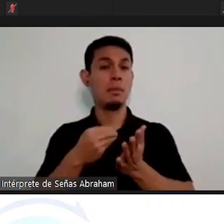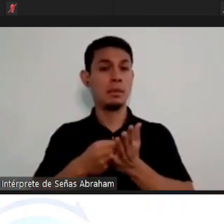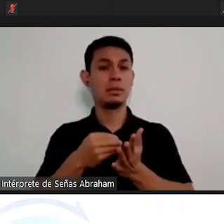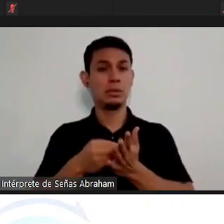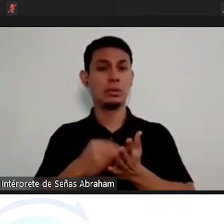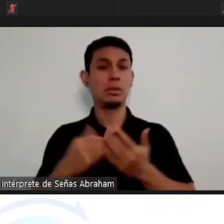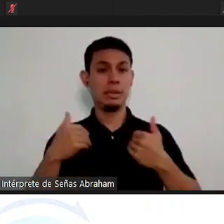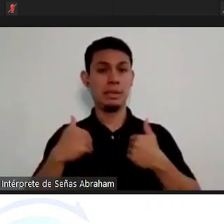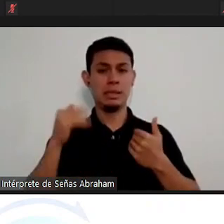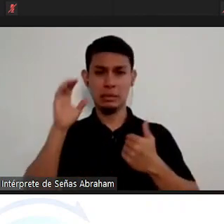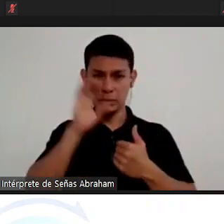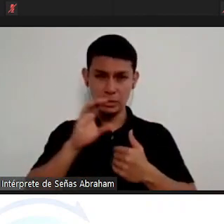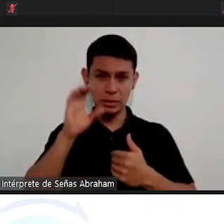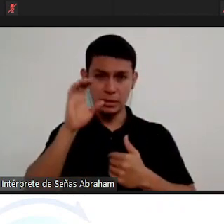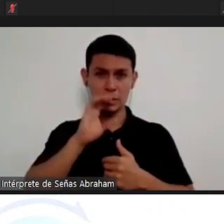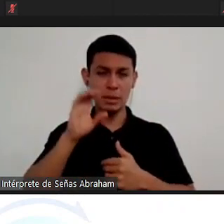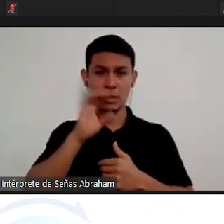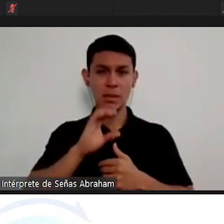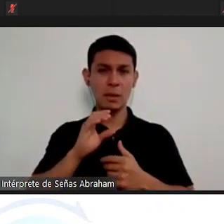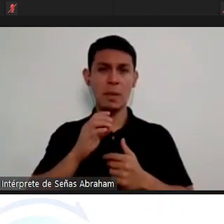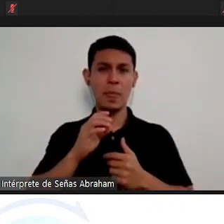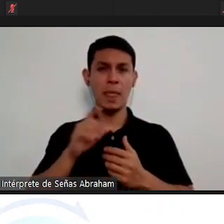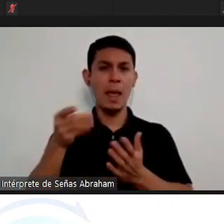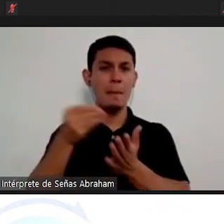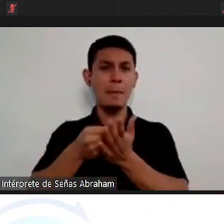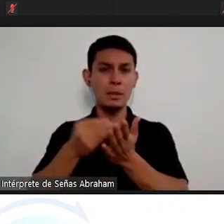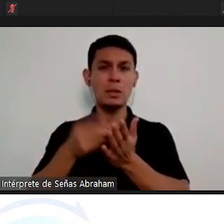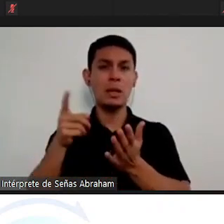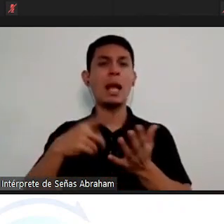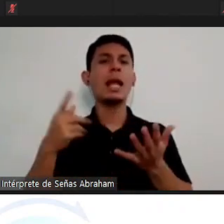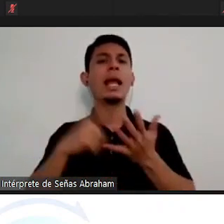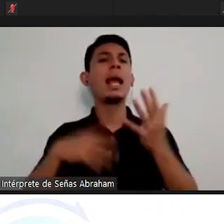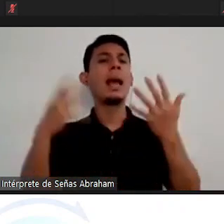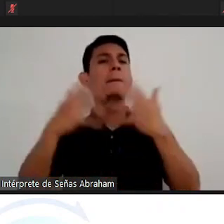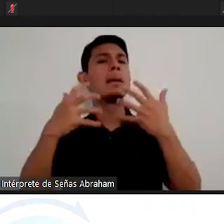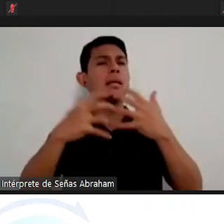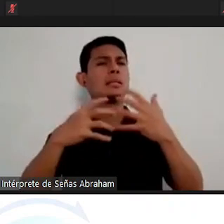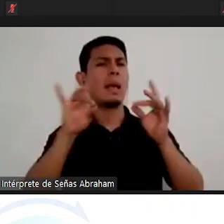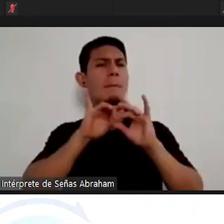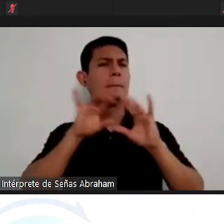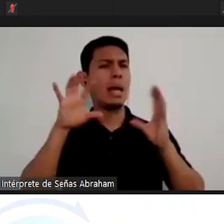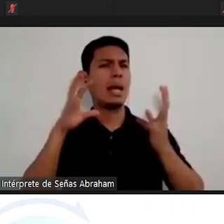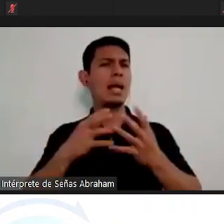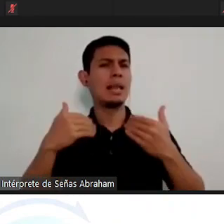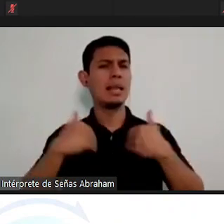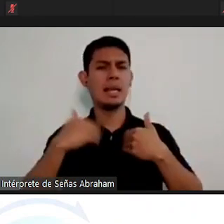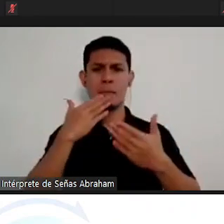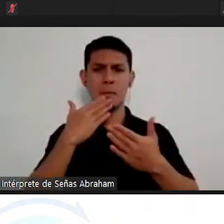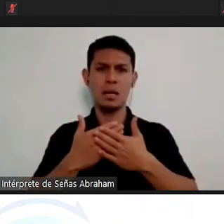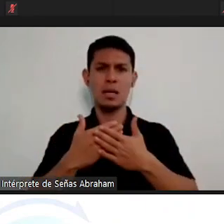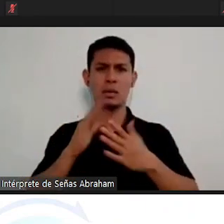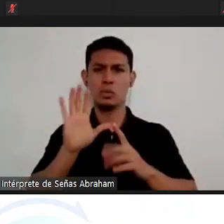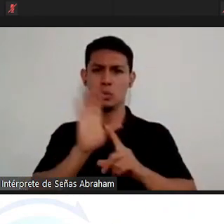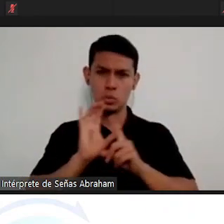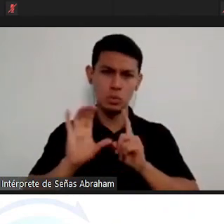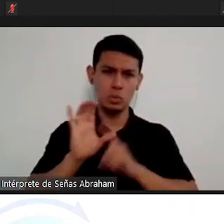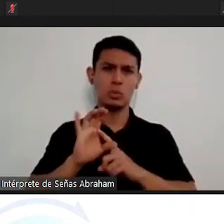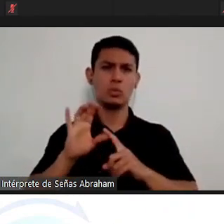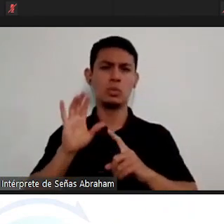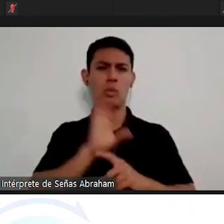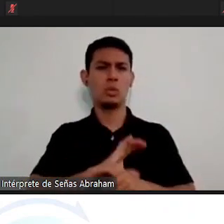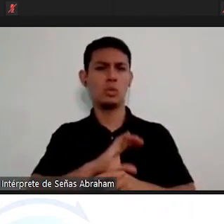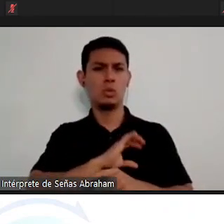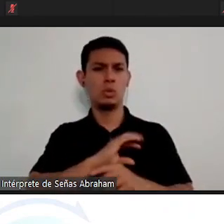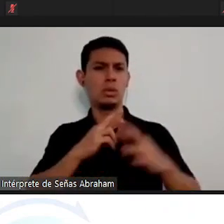sanitation etc but the investment that we seek so our investment of world-class businesses that